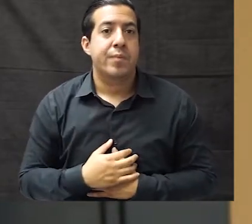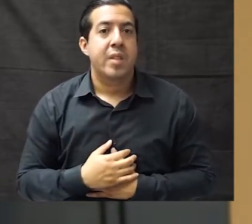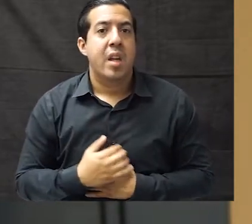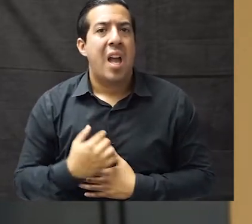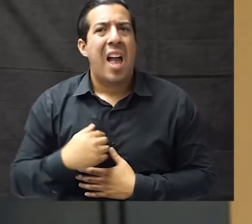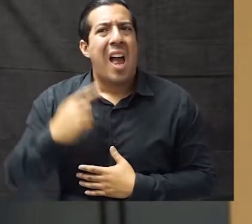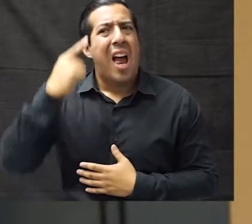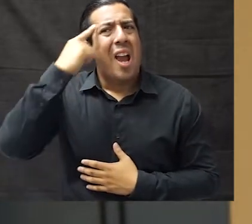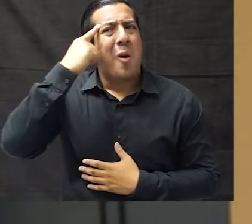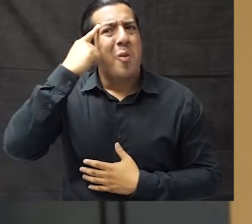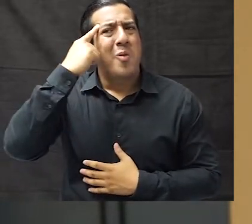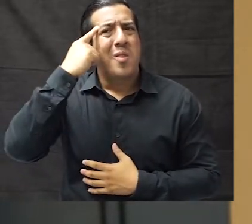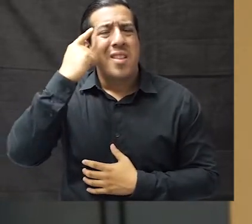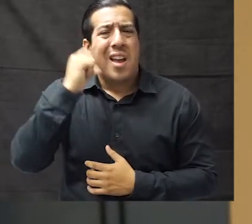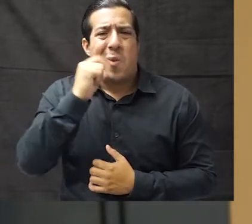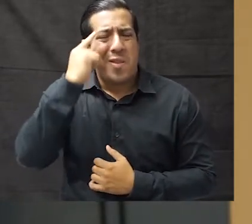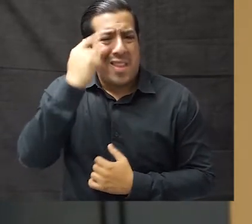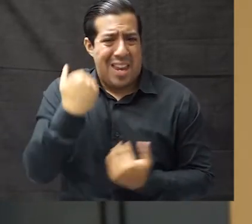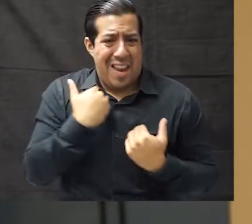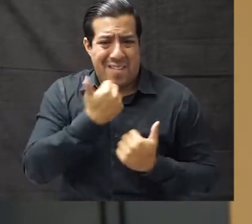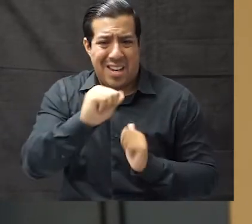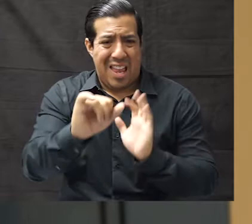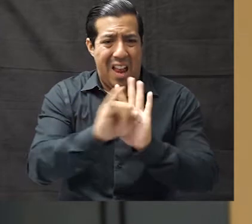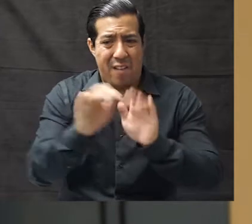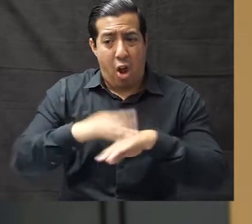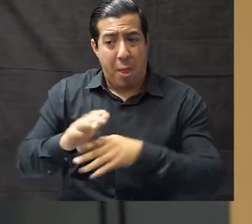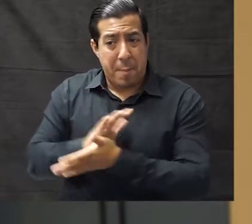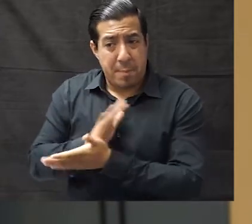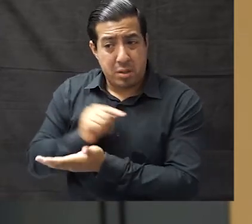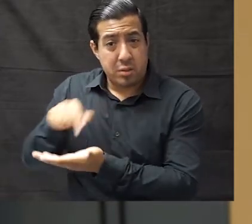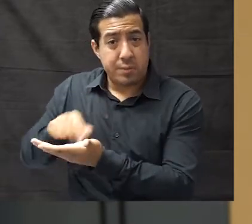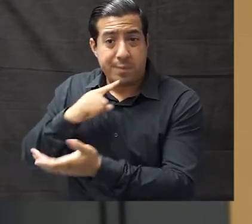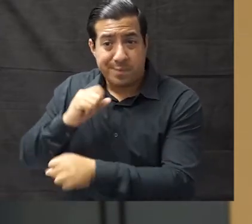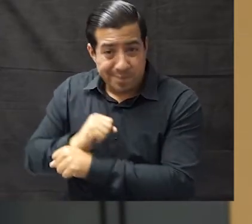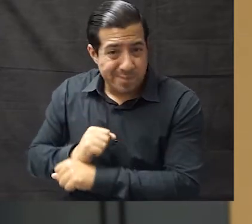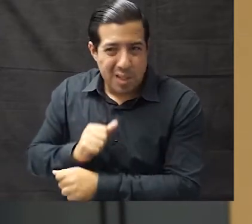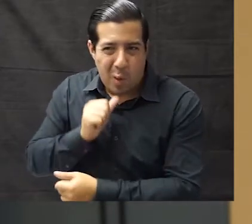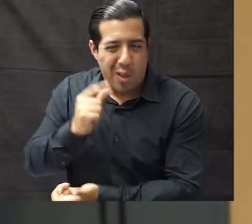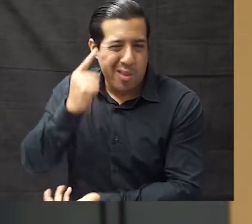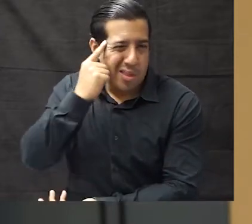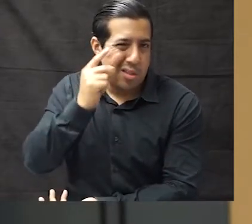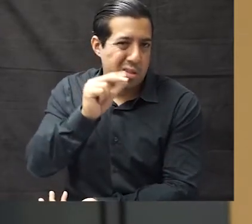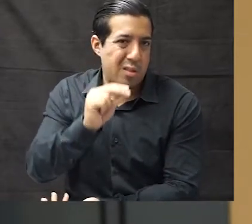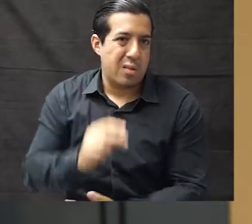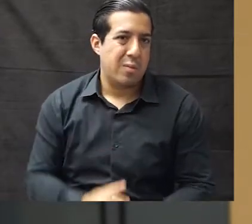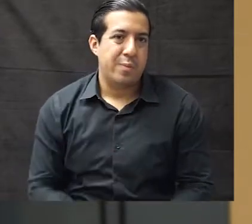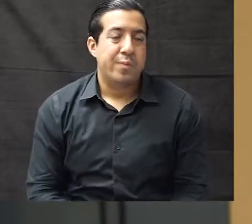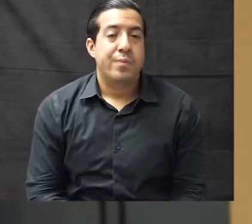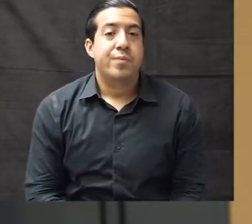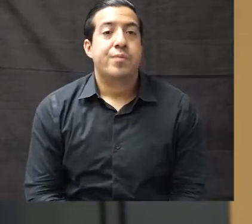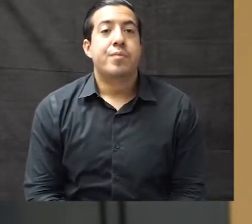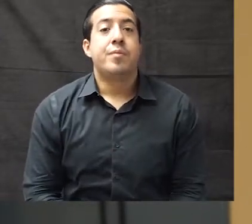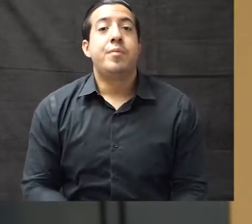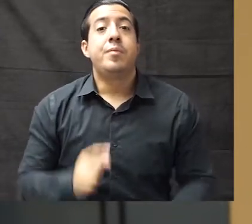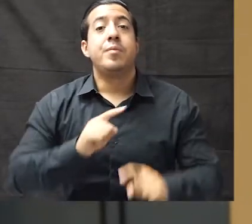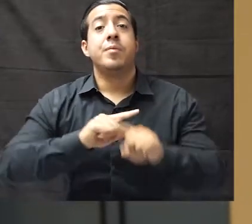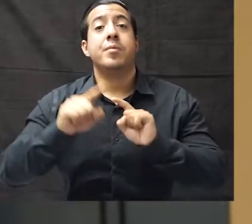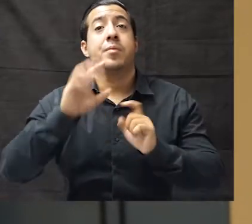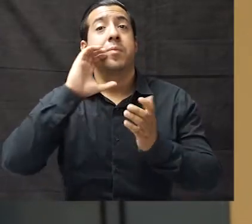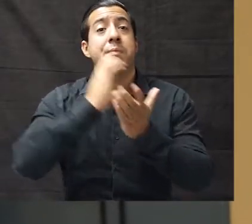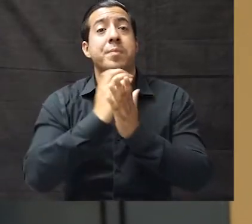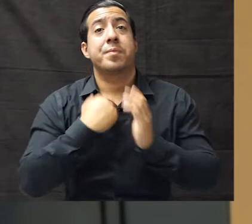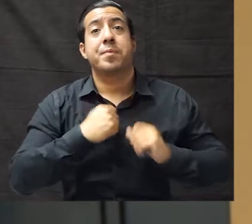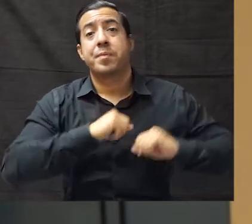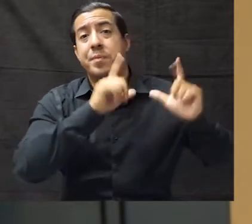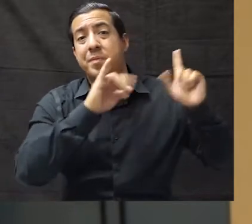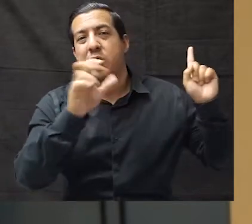what that color reaction is. So this is really why we're not doing the field testing, because for the officers, they have to open the package to do this. So